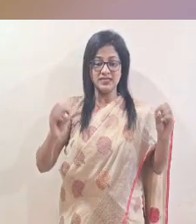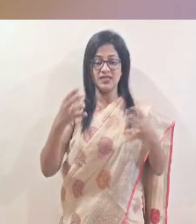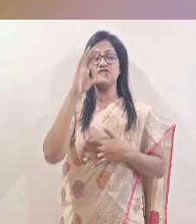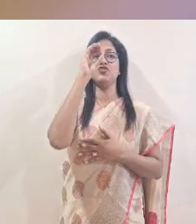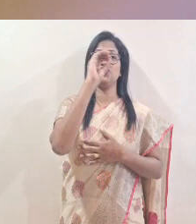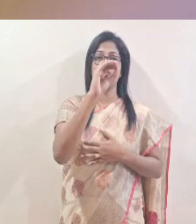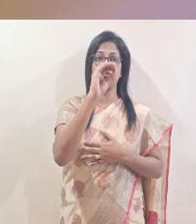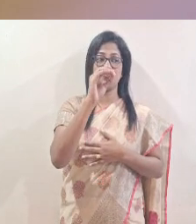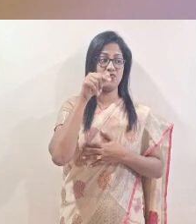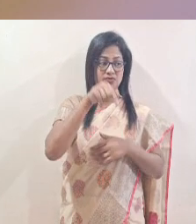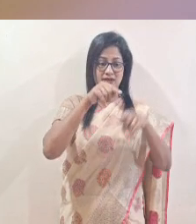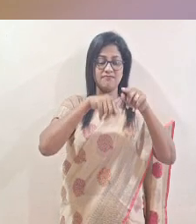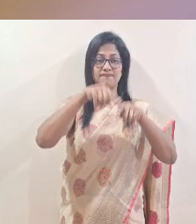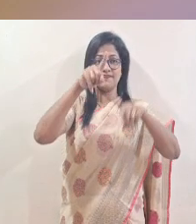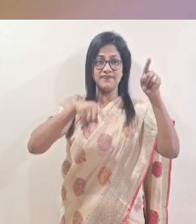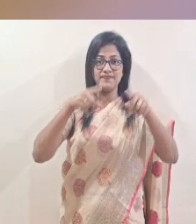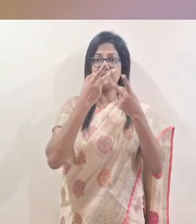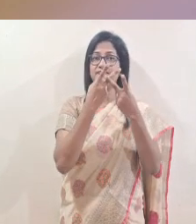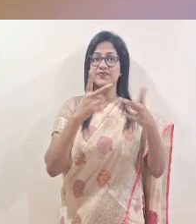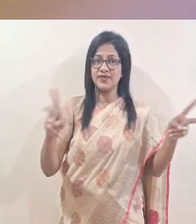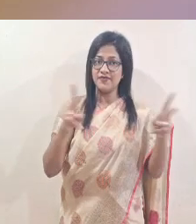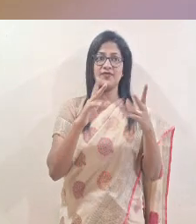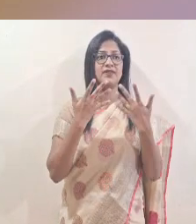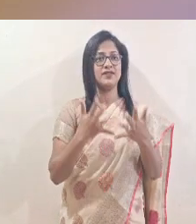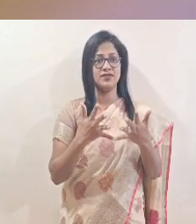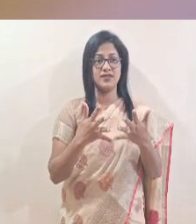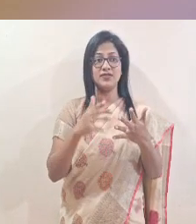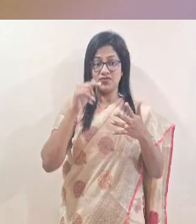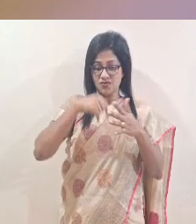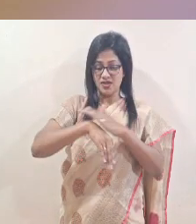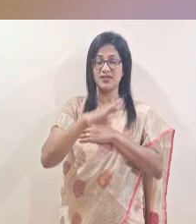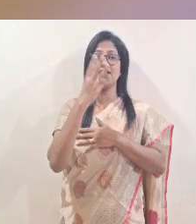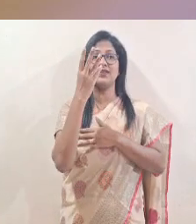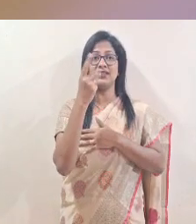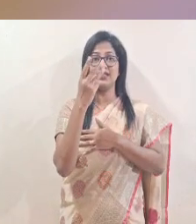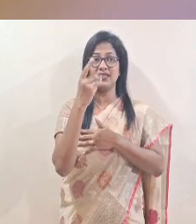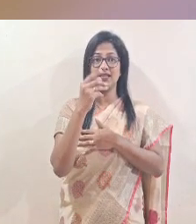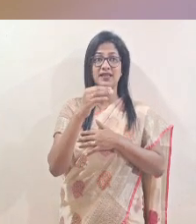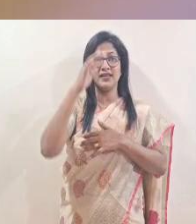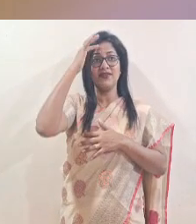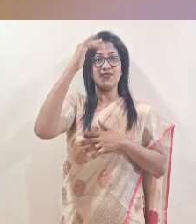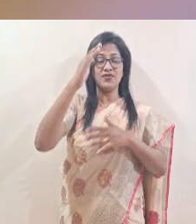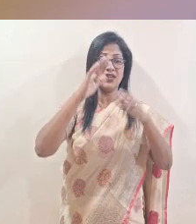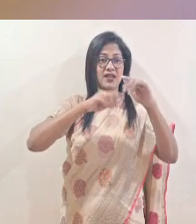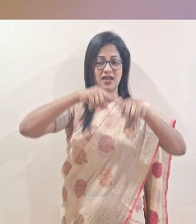with 0. So there is no range difference between them. So we could not get the range from the